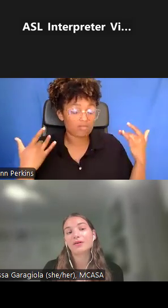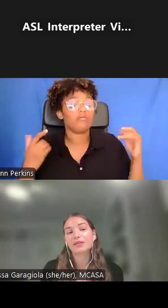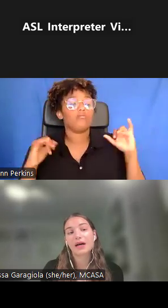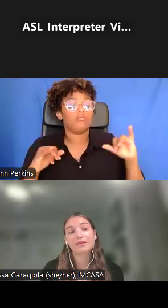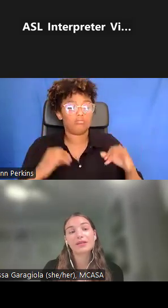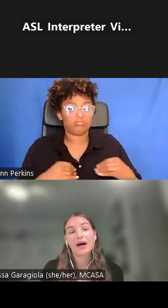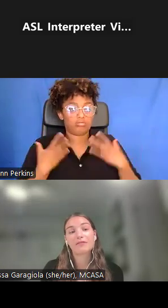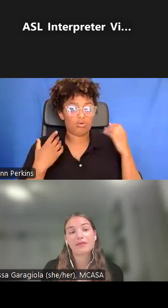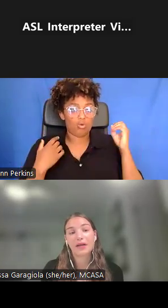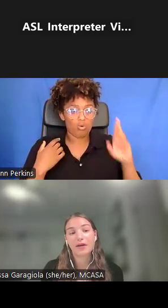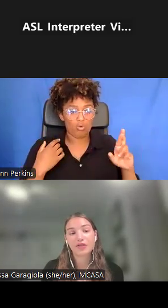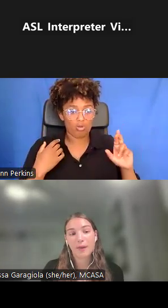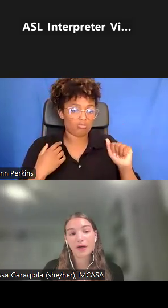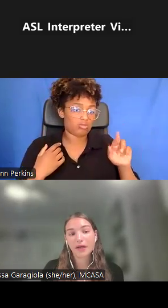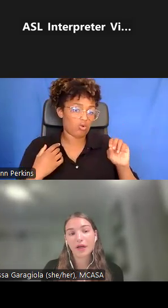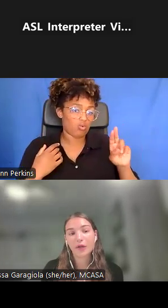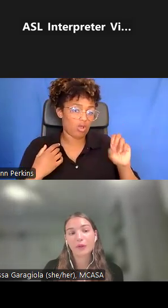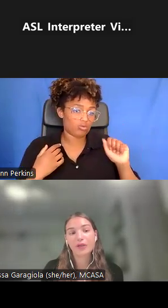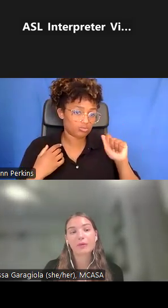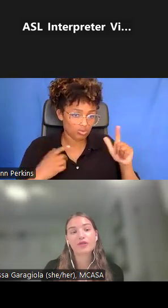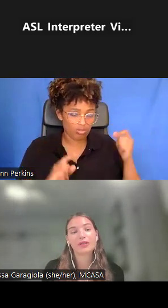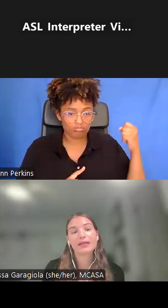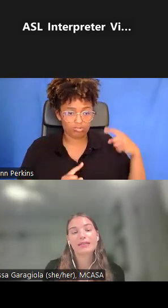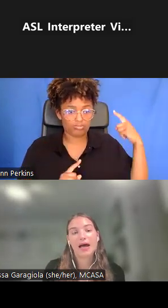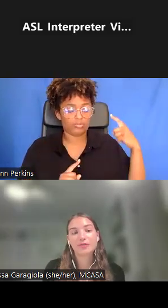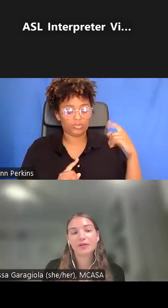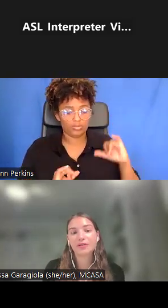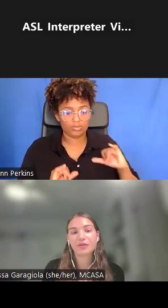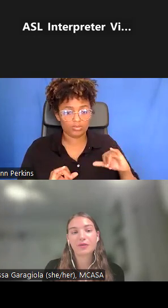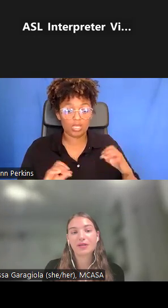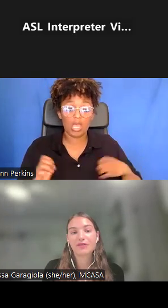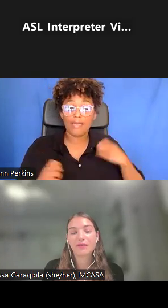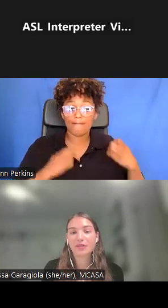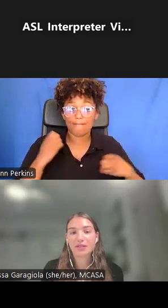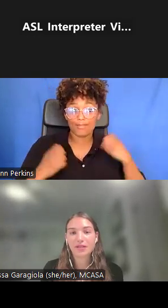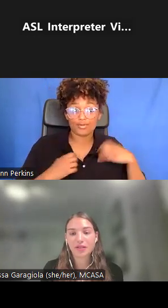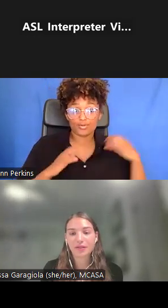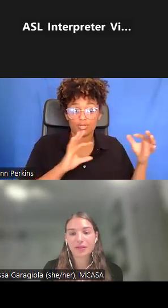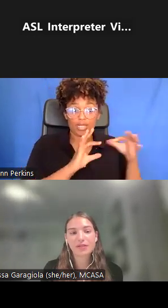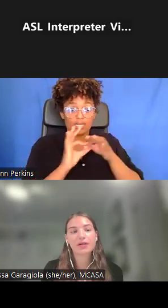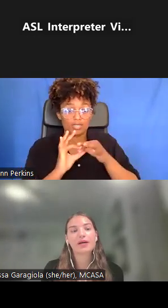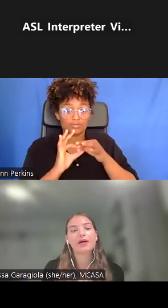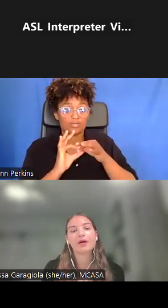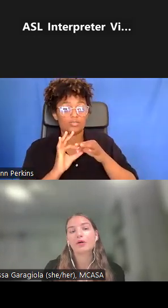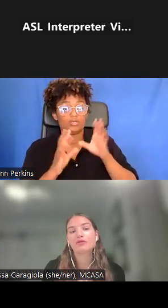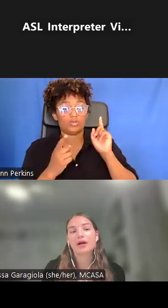Some other signs of vicarious trauma include emotional attachment to a survivor's